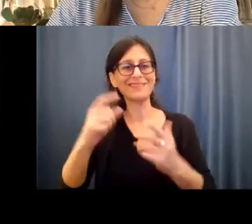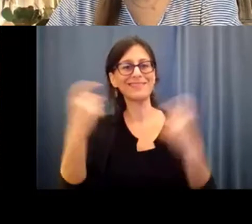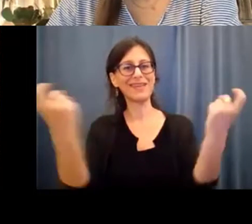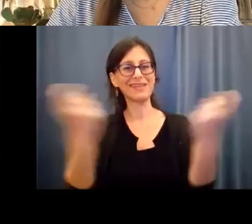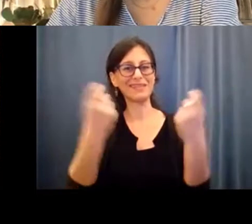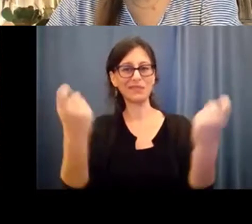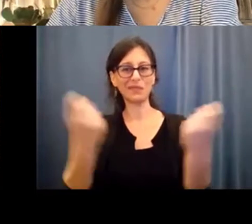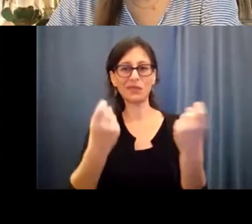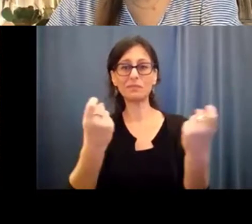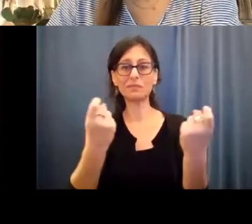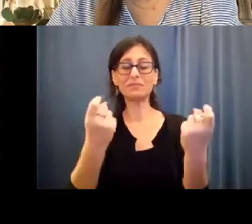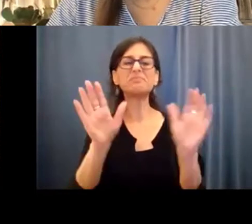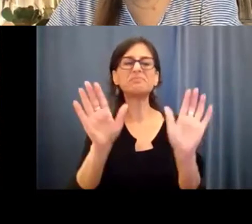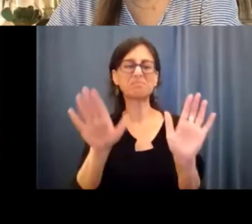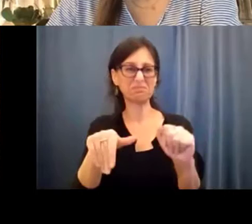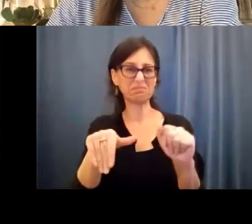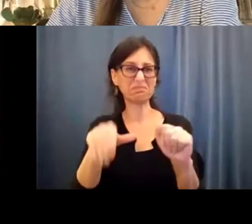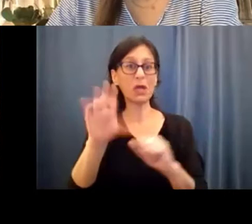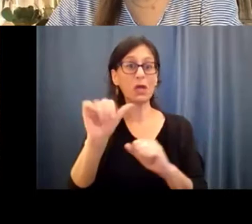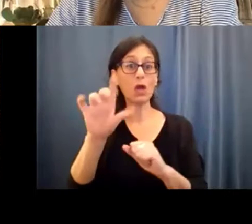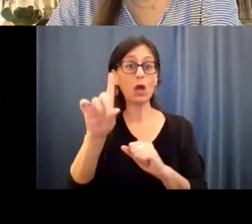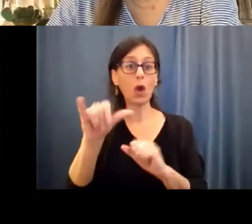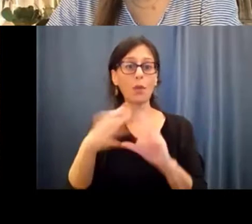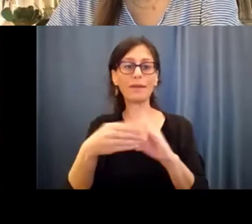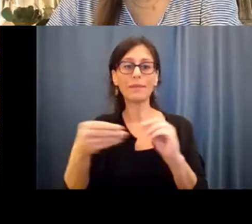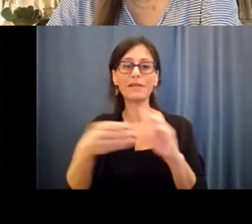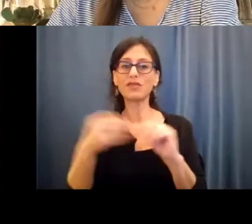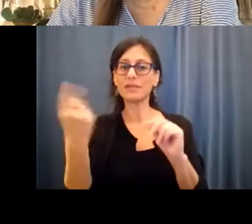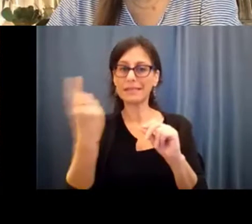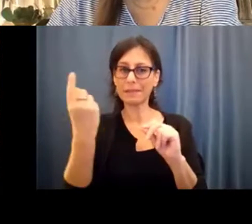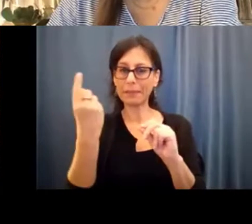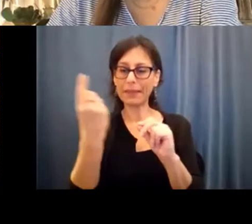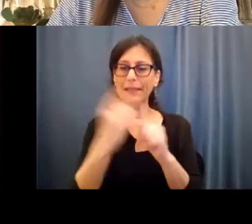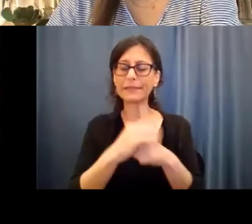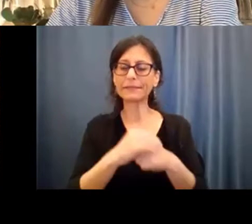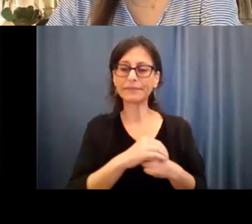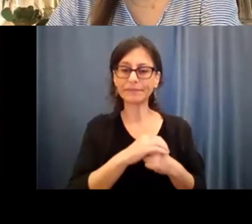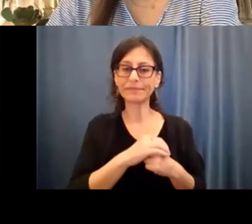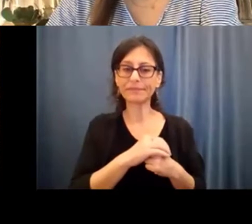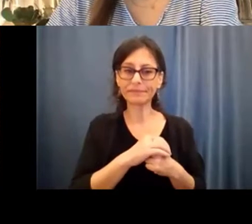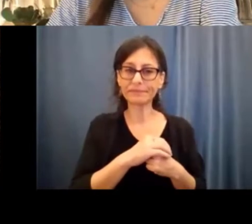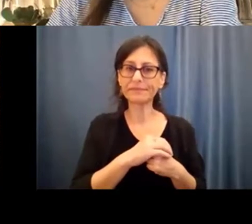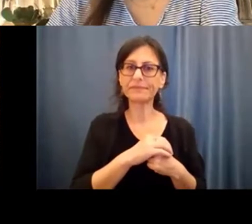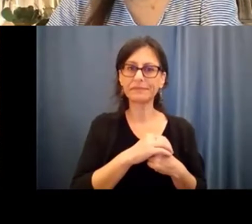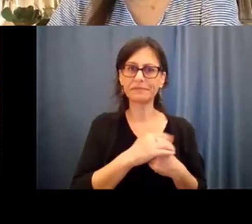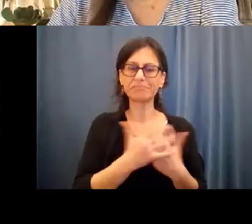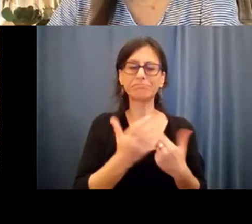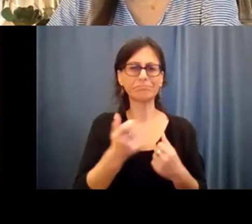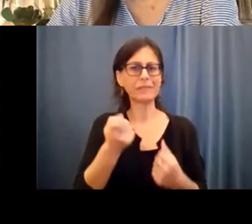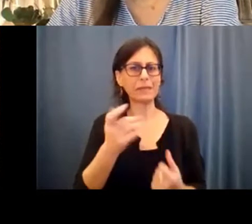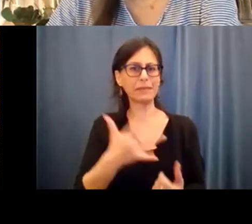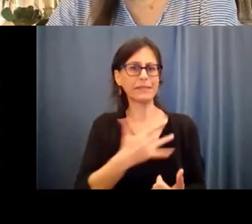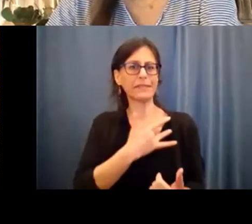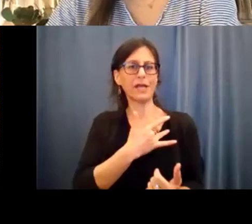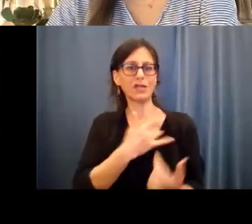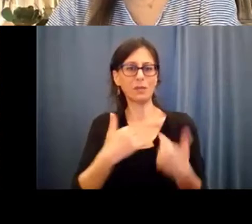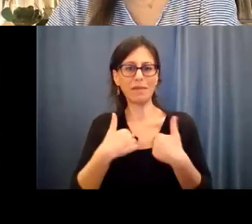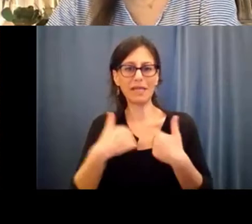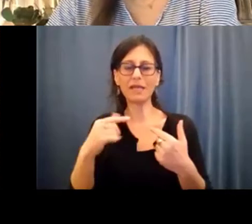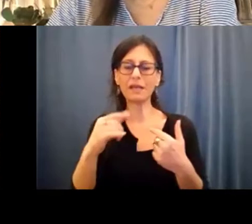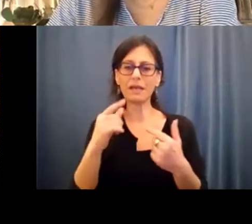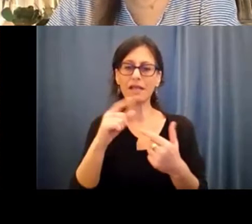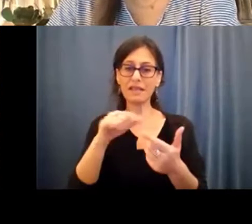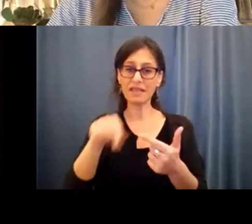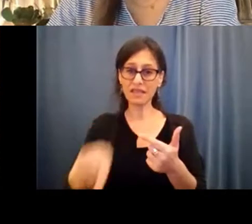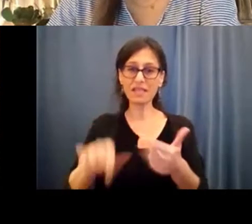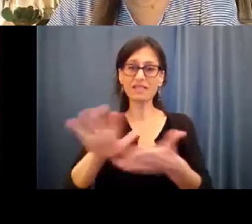Festival. So, Cody brought something up, which man, that did touch me, about how much the film